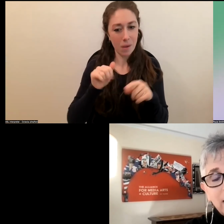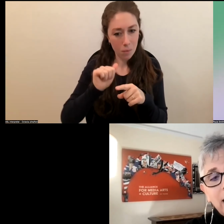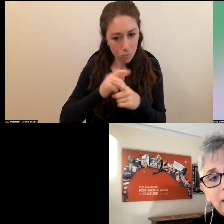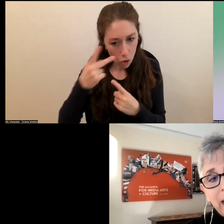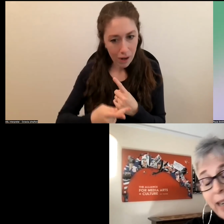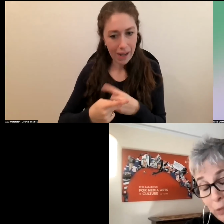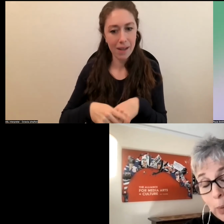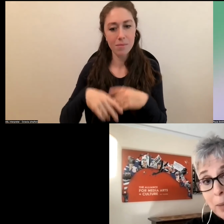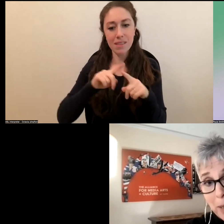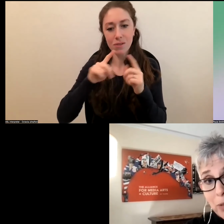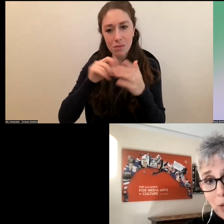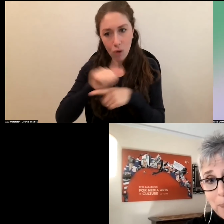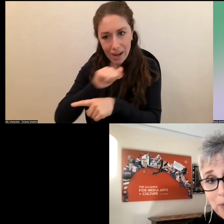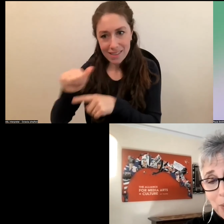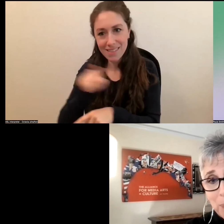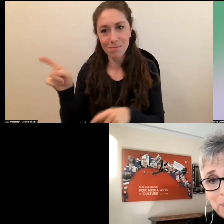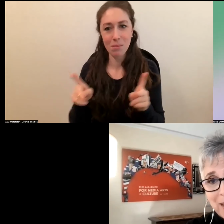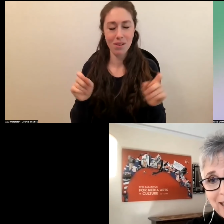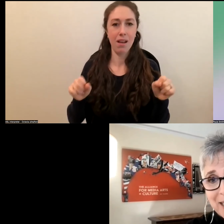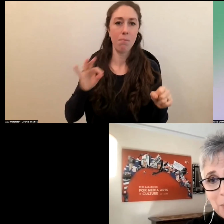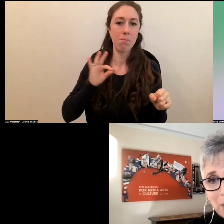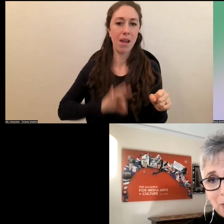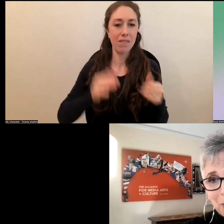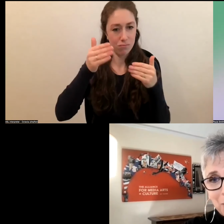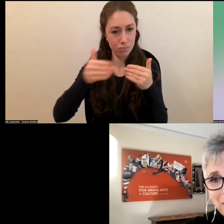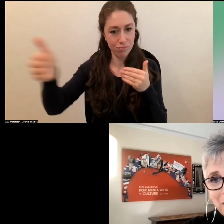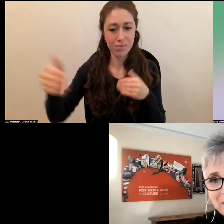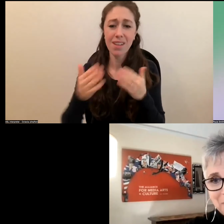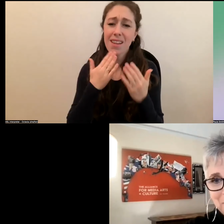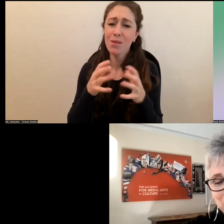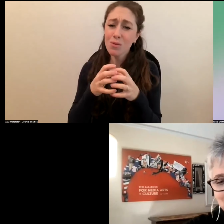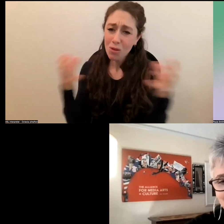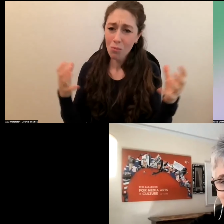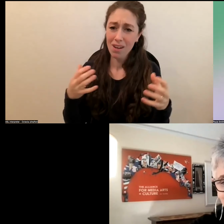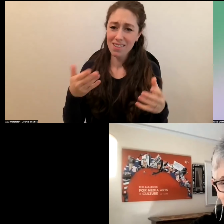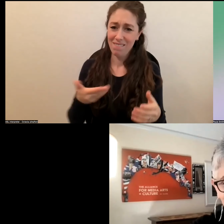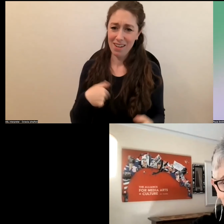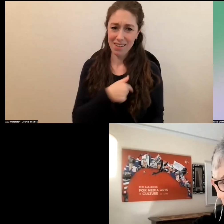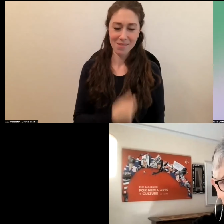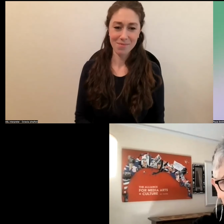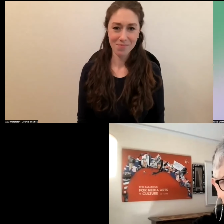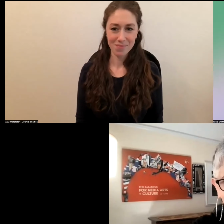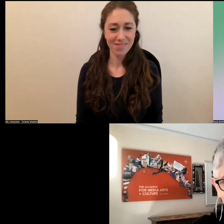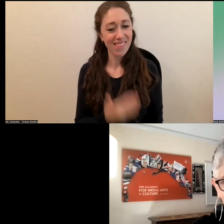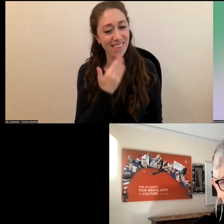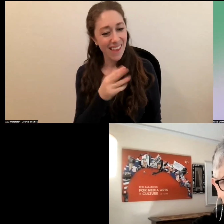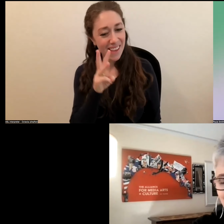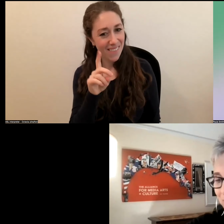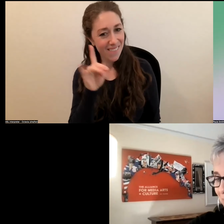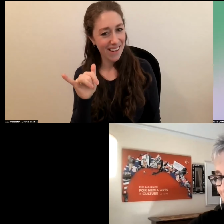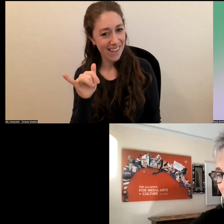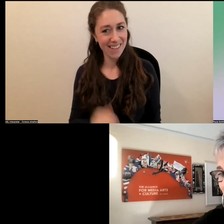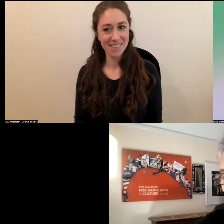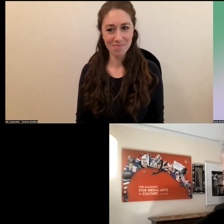practices that everyone can benefit from. So thanks a million for including us. Thank you, Wendy.